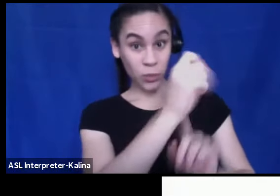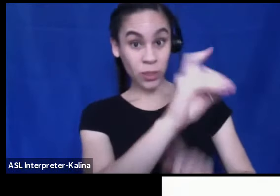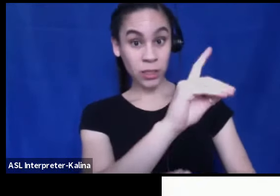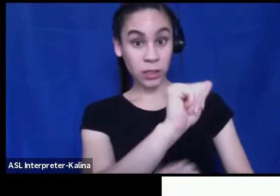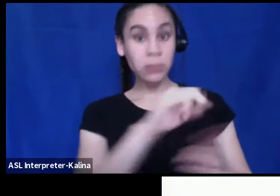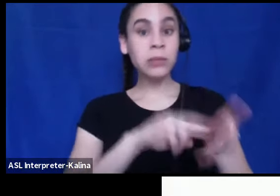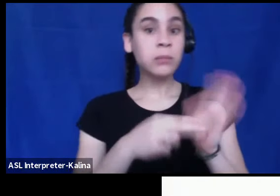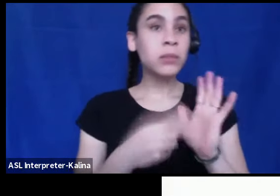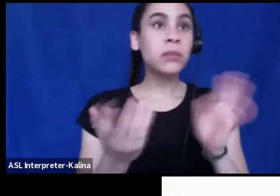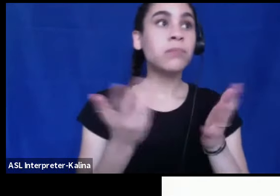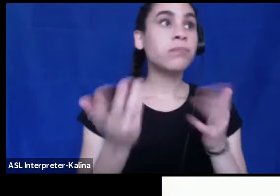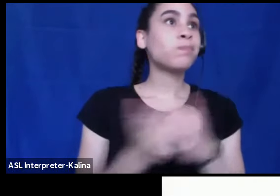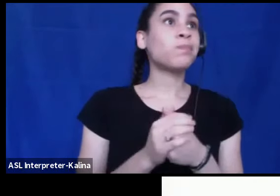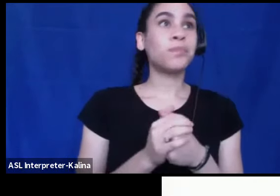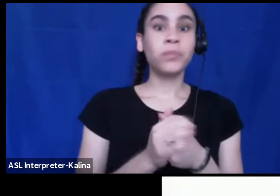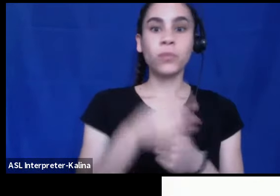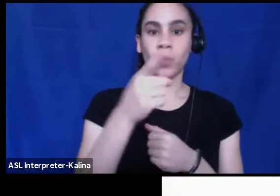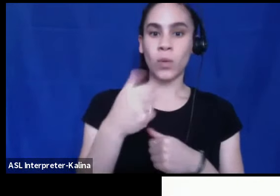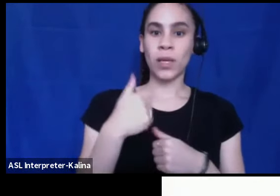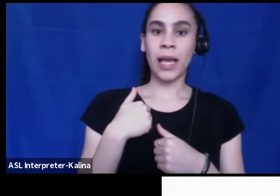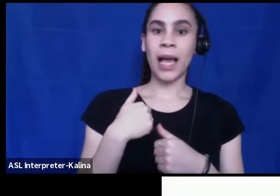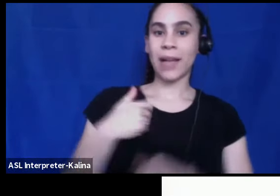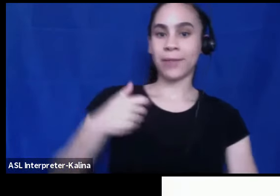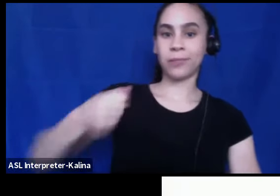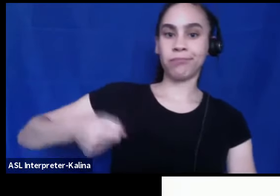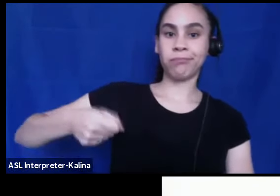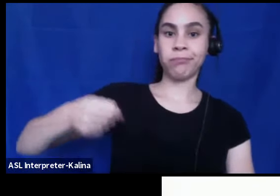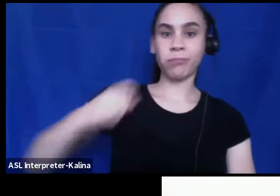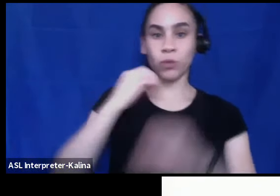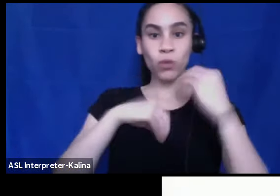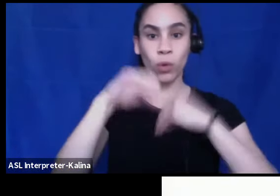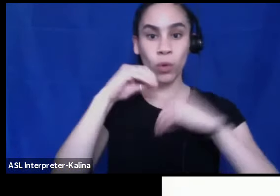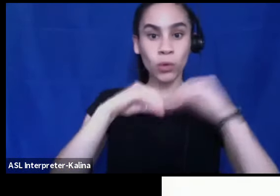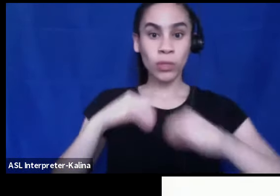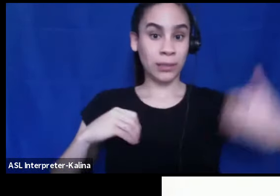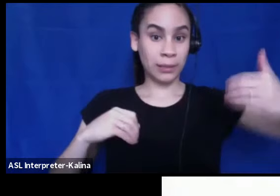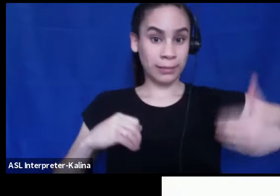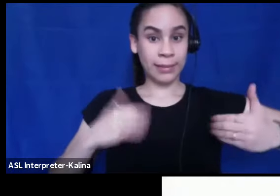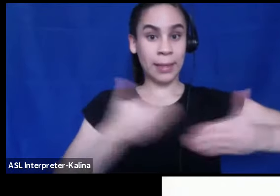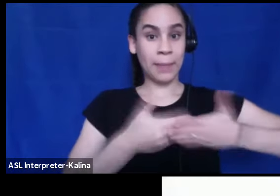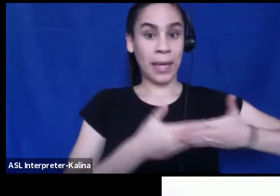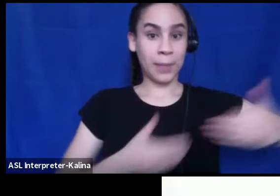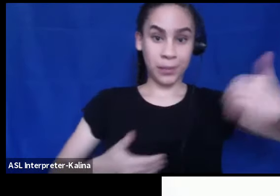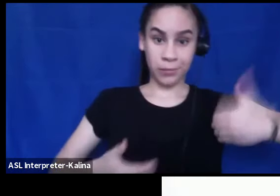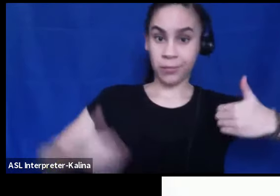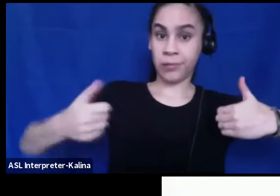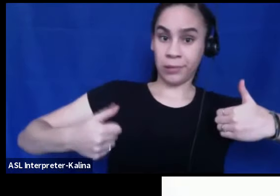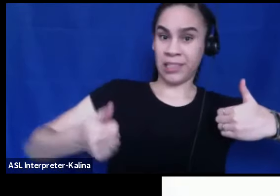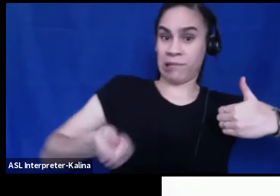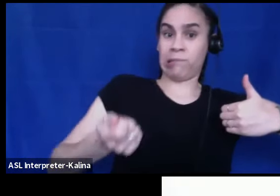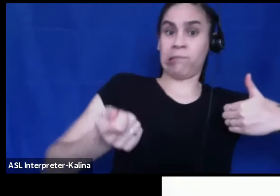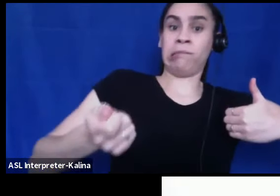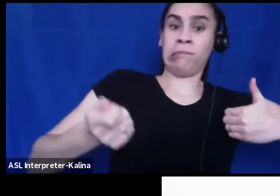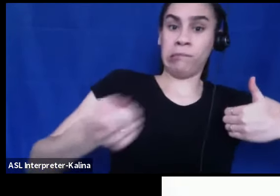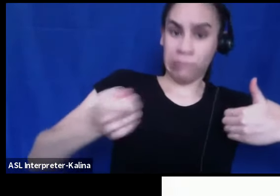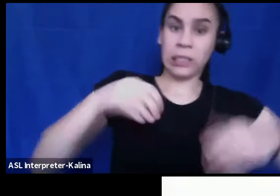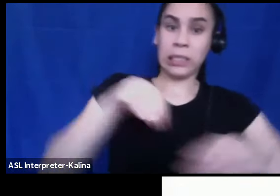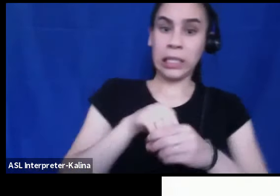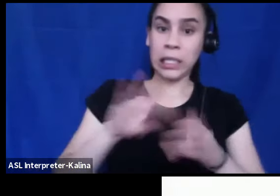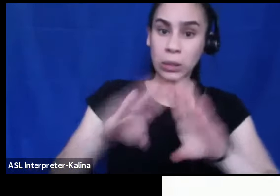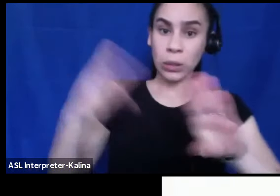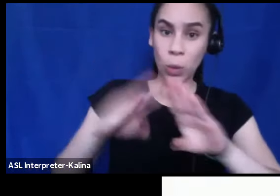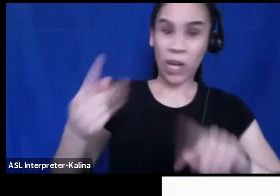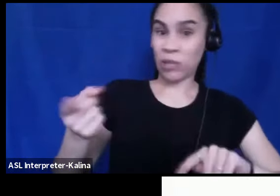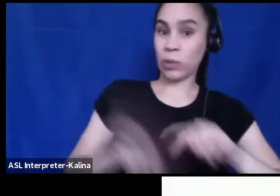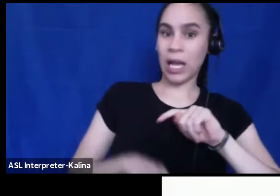somewhere like you are carrying a bag of groceries and holding a baby in one arm and you're trying to open your front door and you can't. That is a